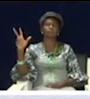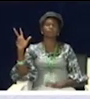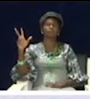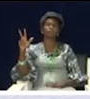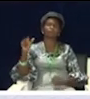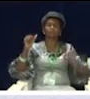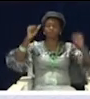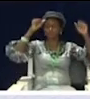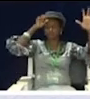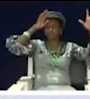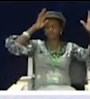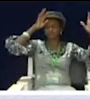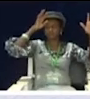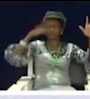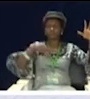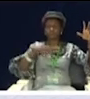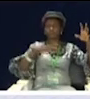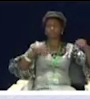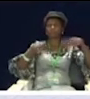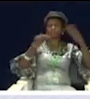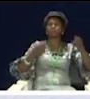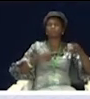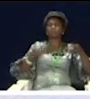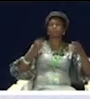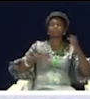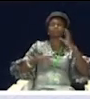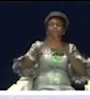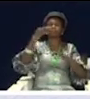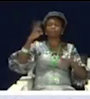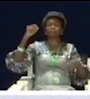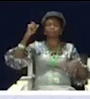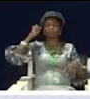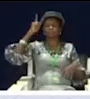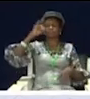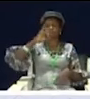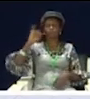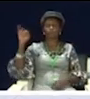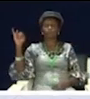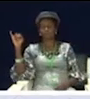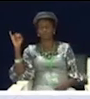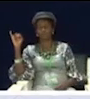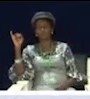Father, give me the spirit of understanding,